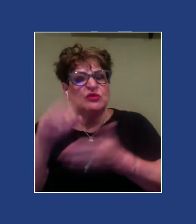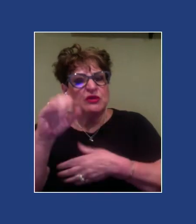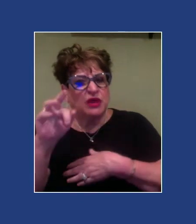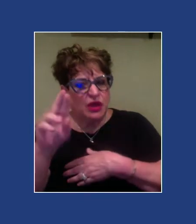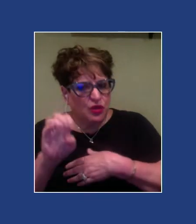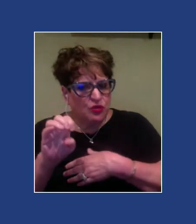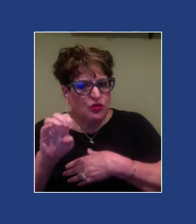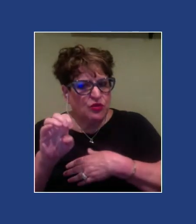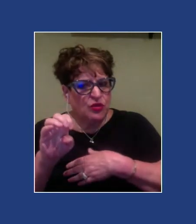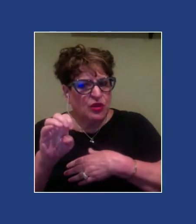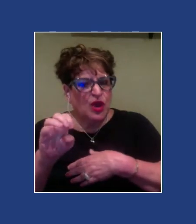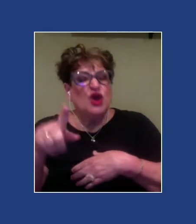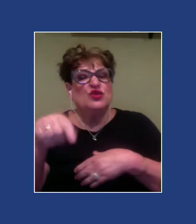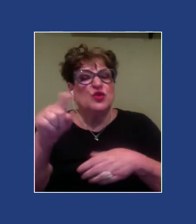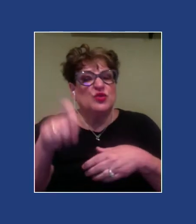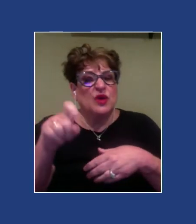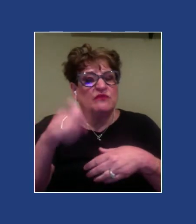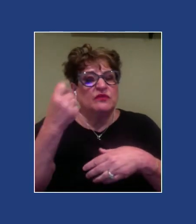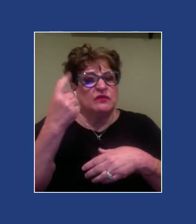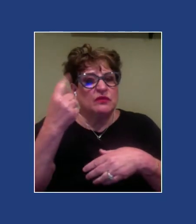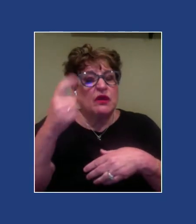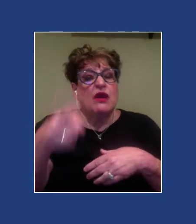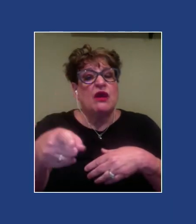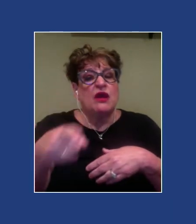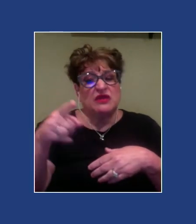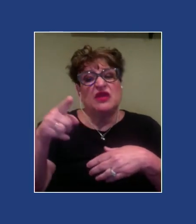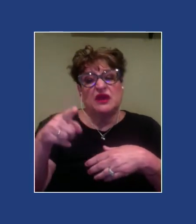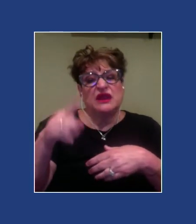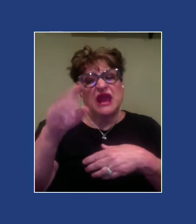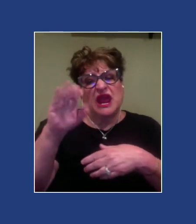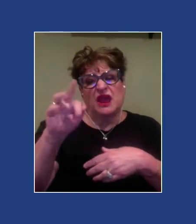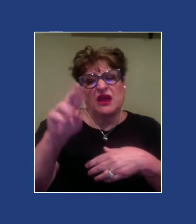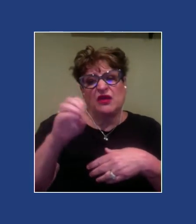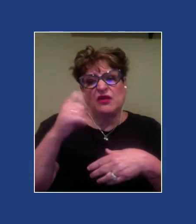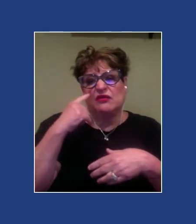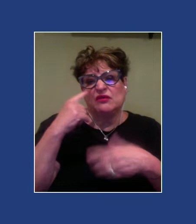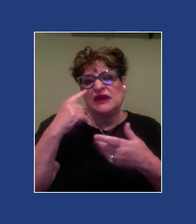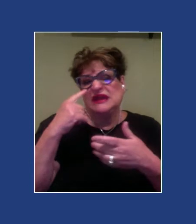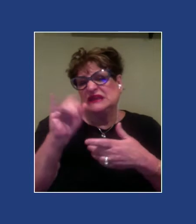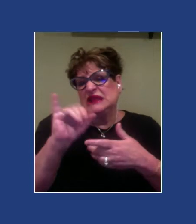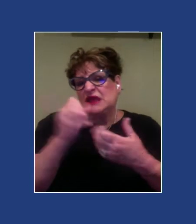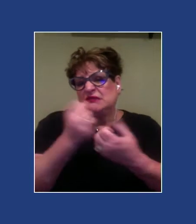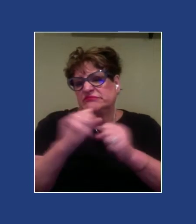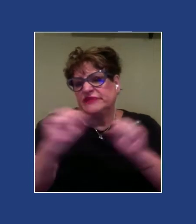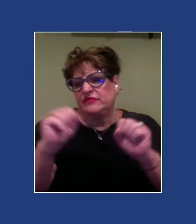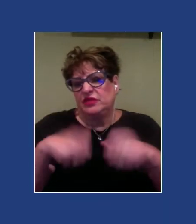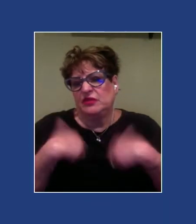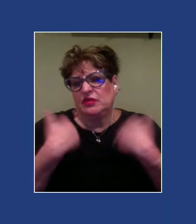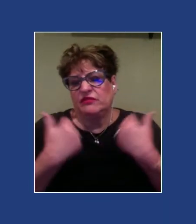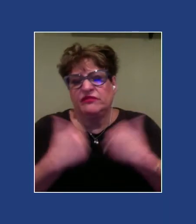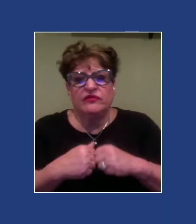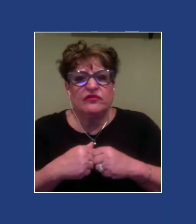about gender-affirming care for transgender and gender diverse people as life-saving treatment.